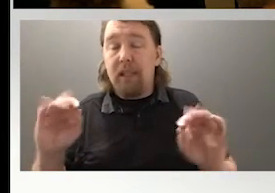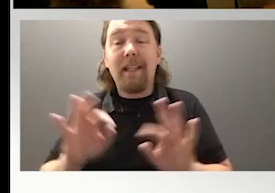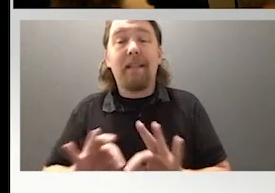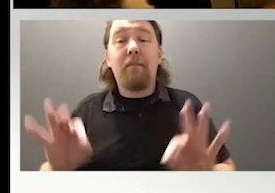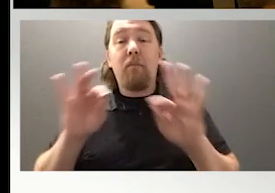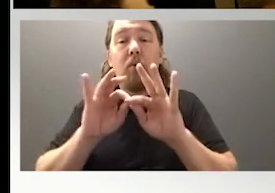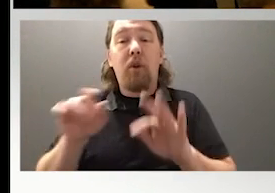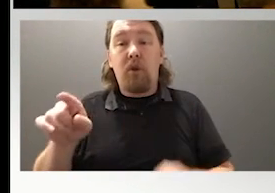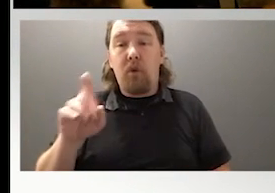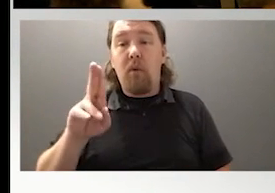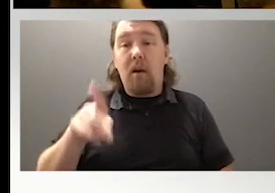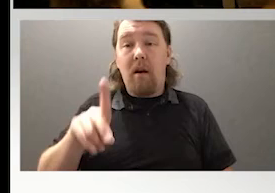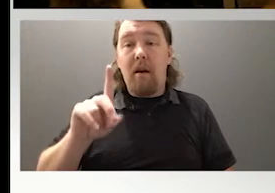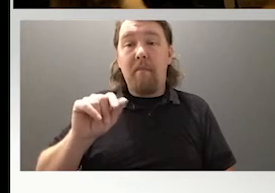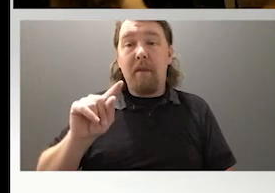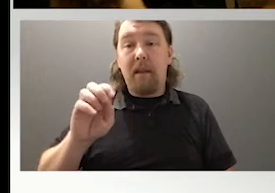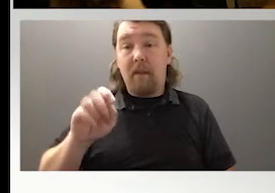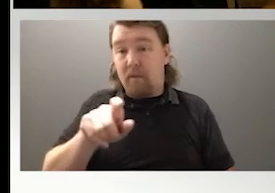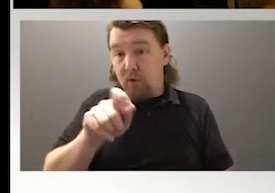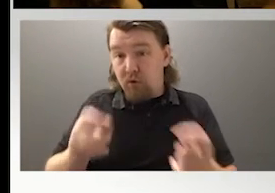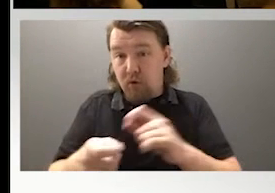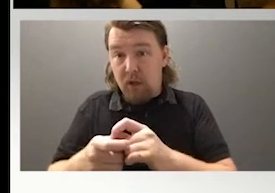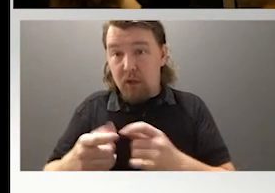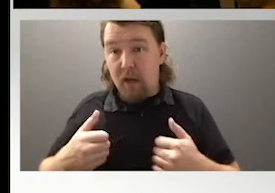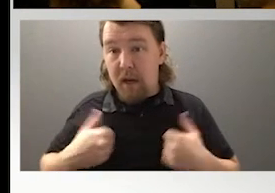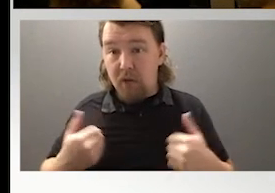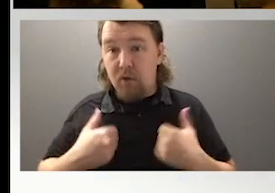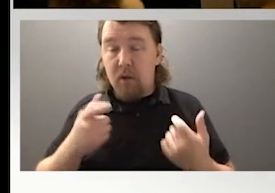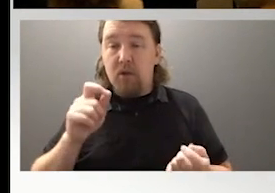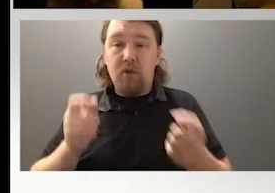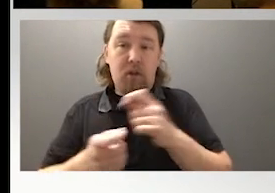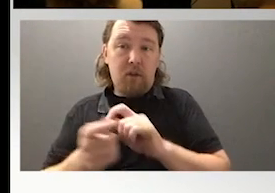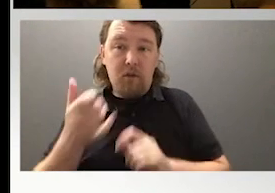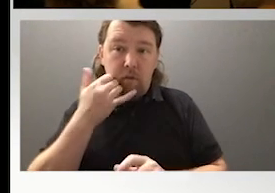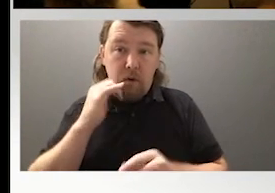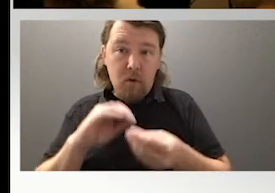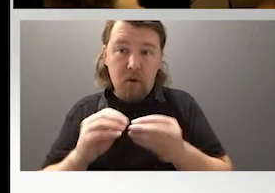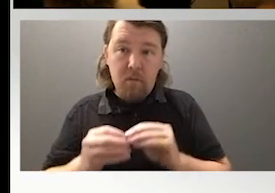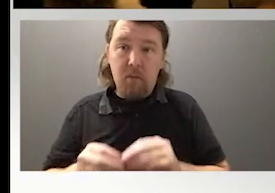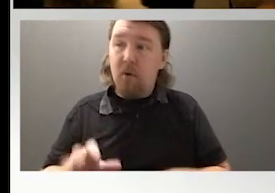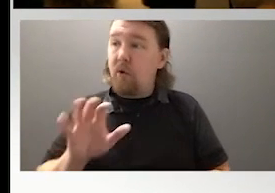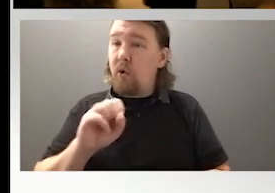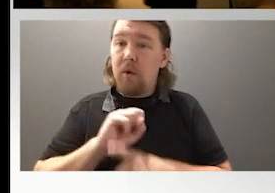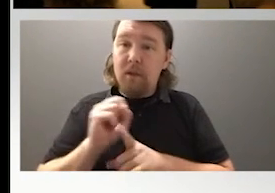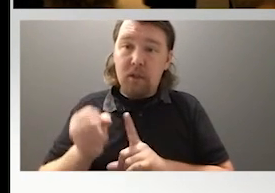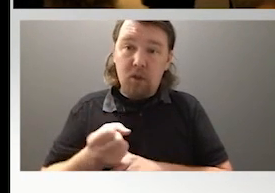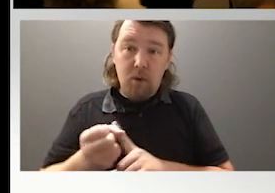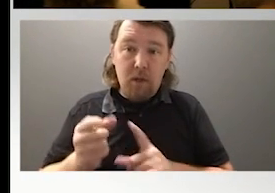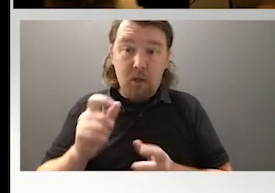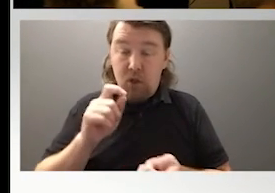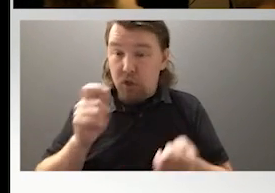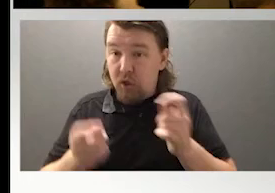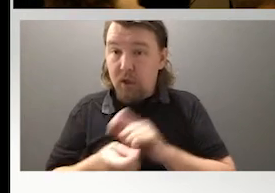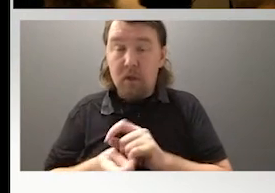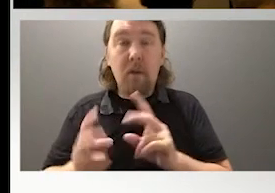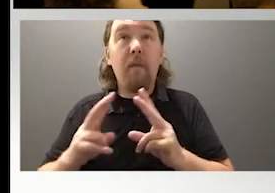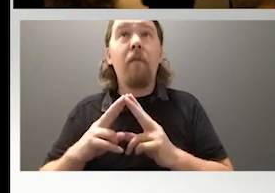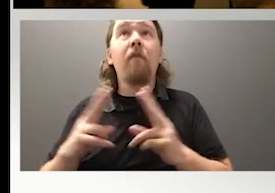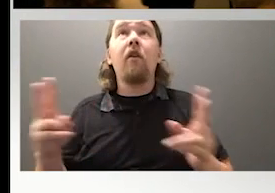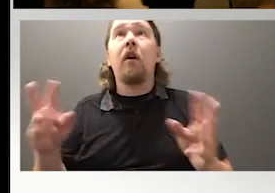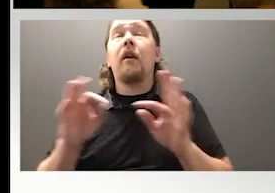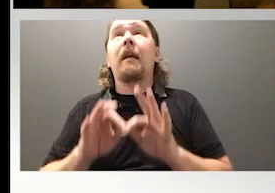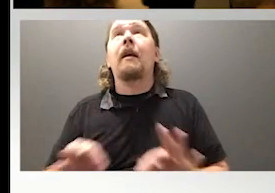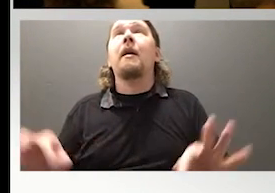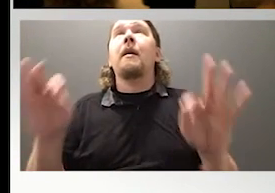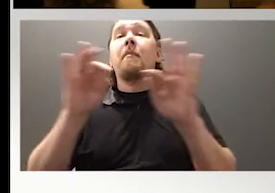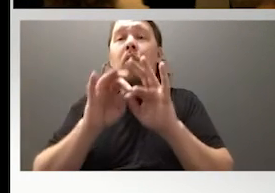the agency if you have an address change, a phone change, if your circumstances change. It's really important that